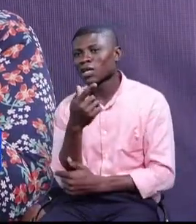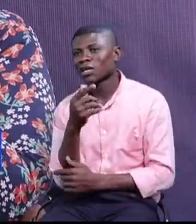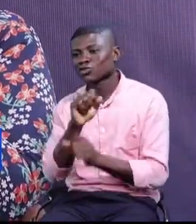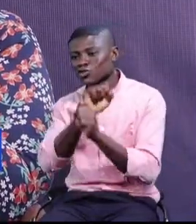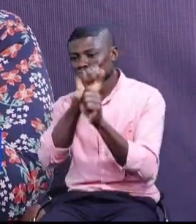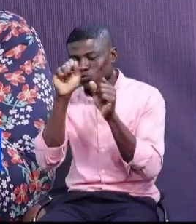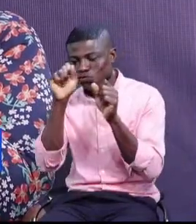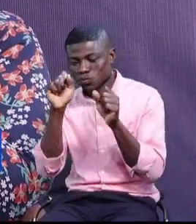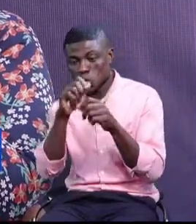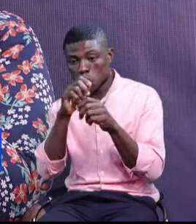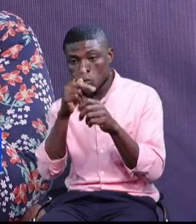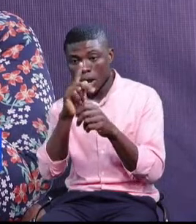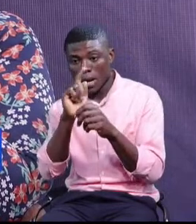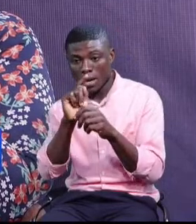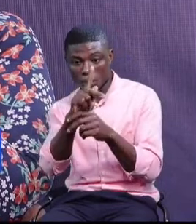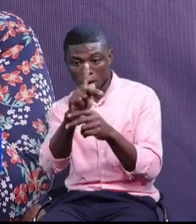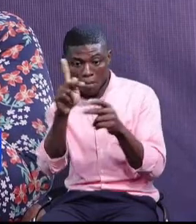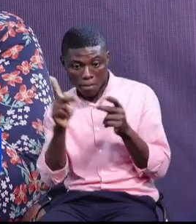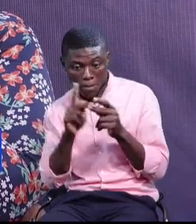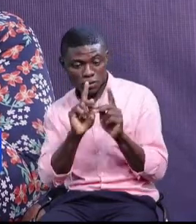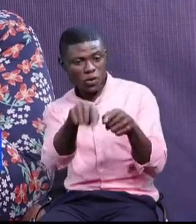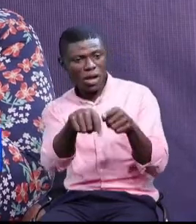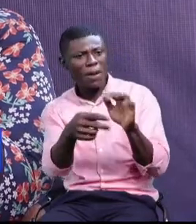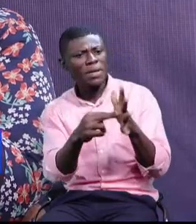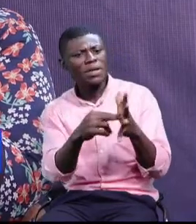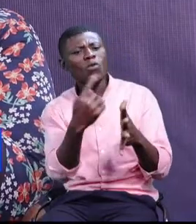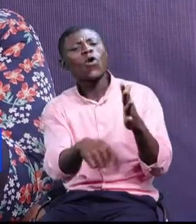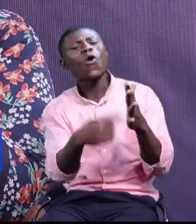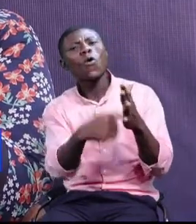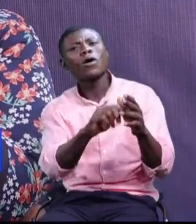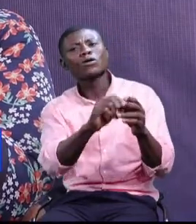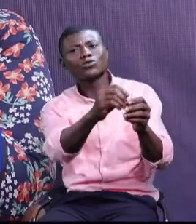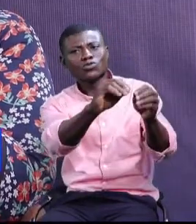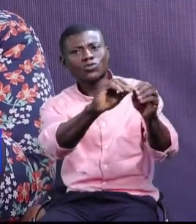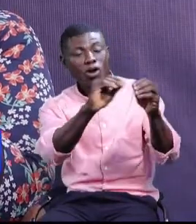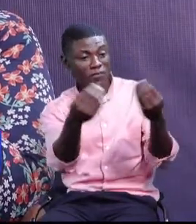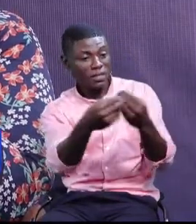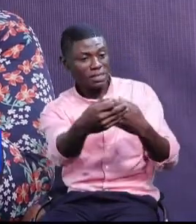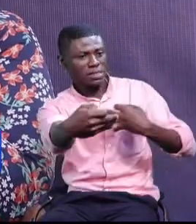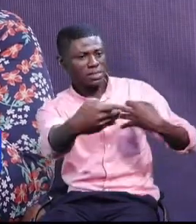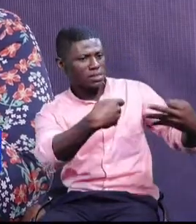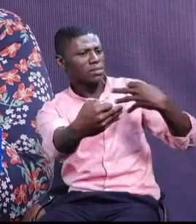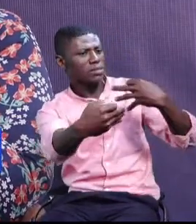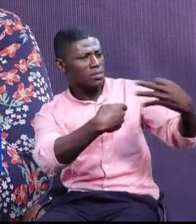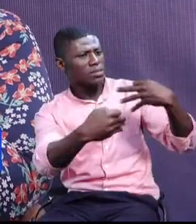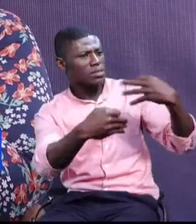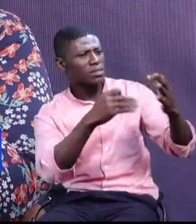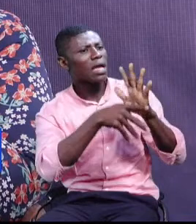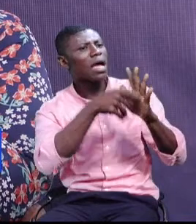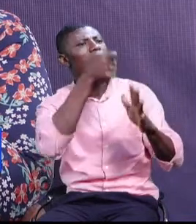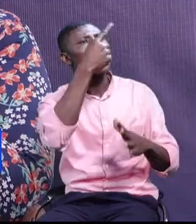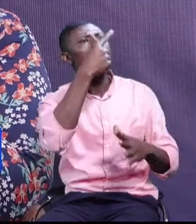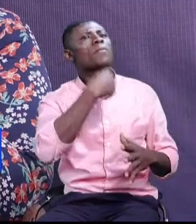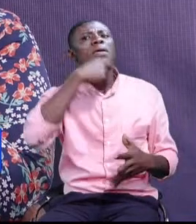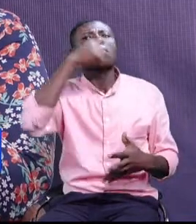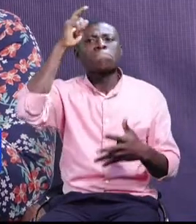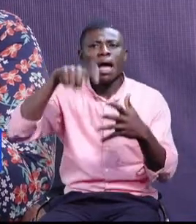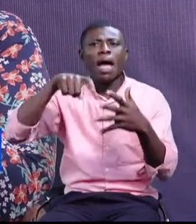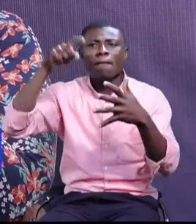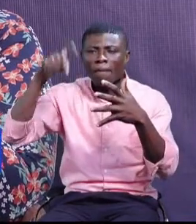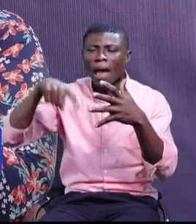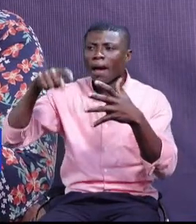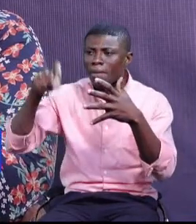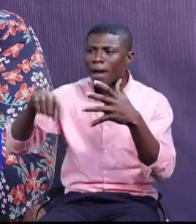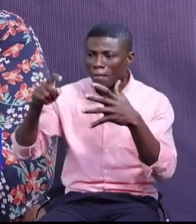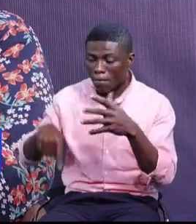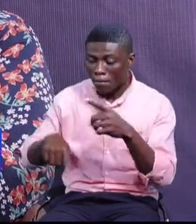stop shops, and then you go there, and then you know that this is what I have to do here and there.